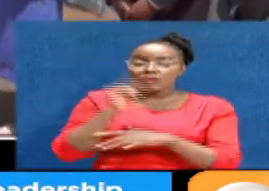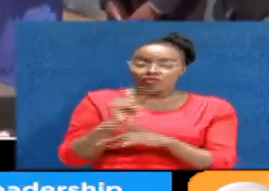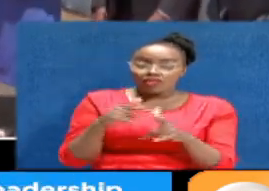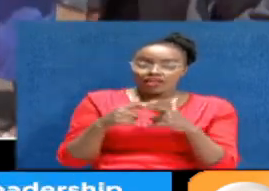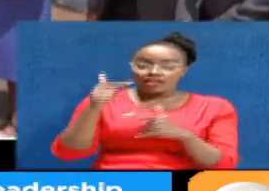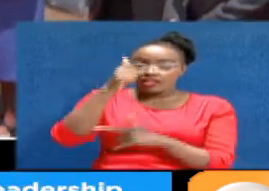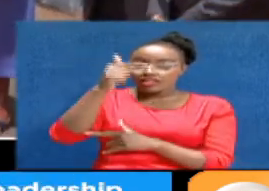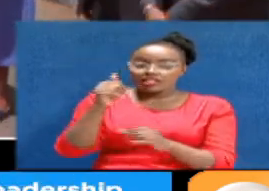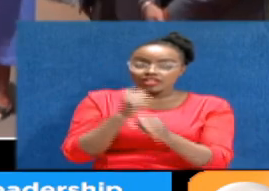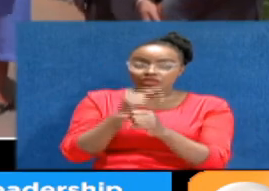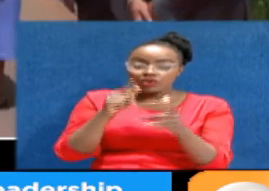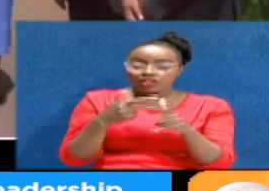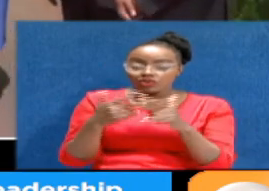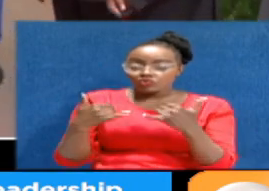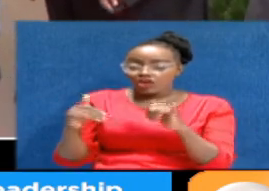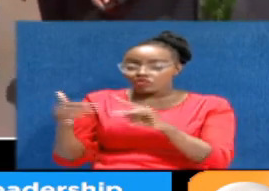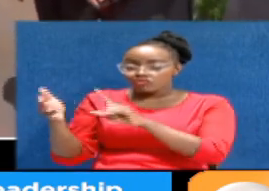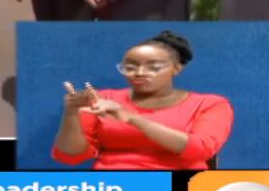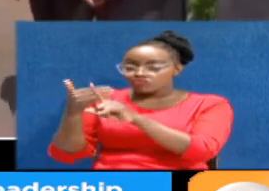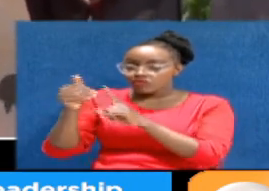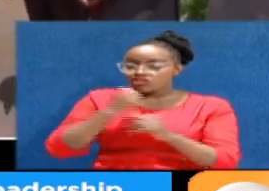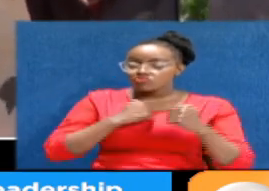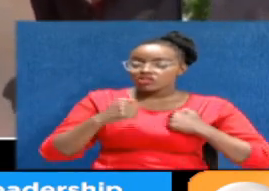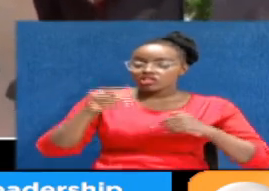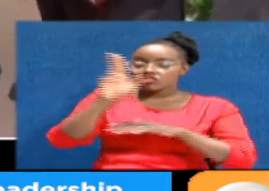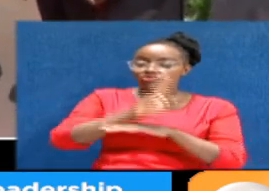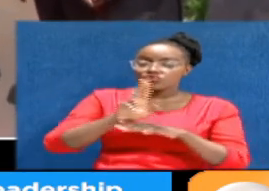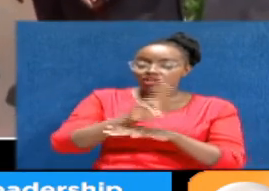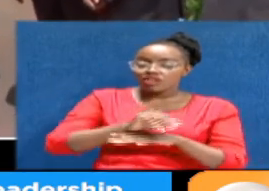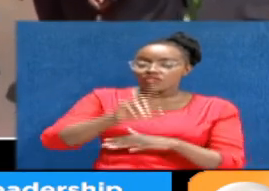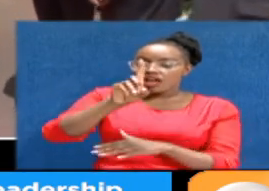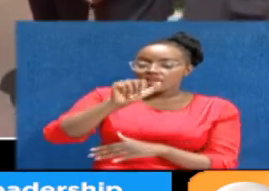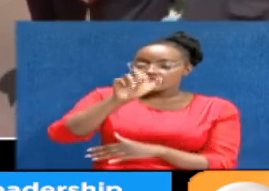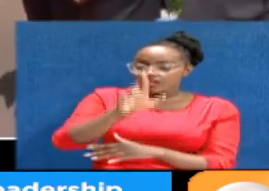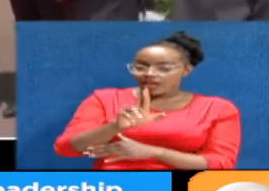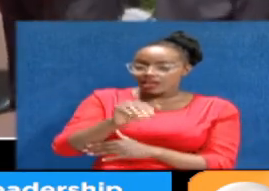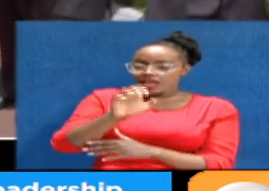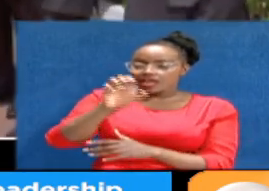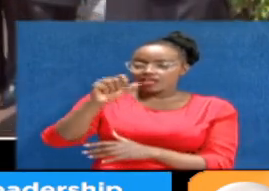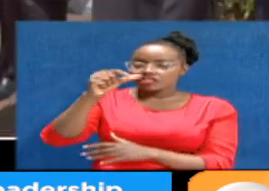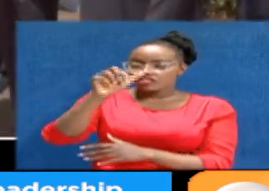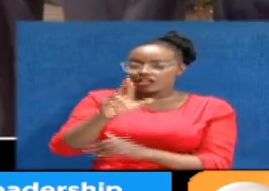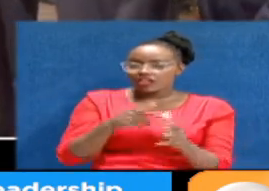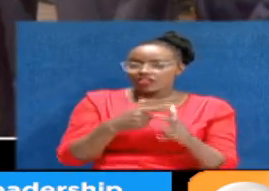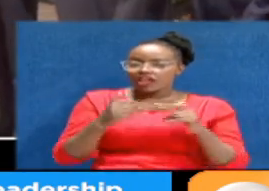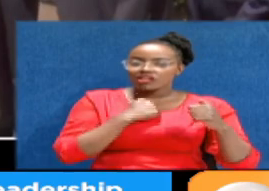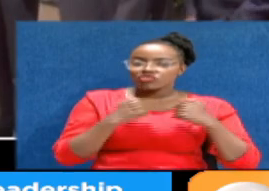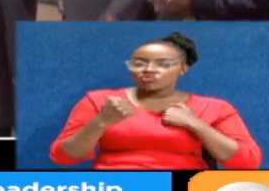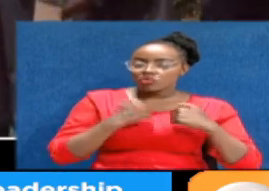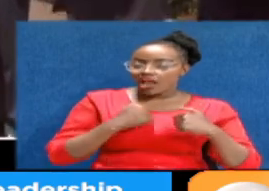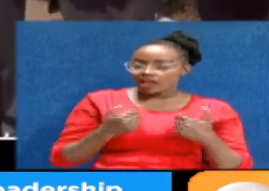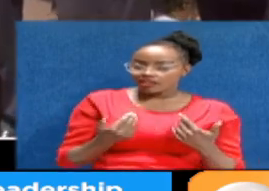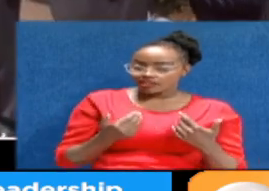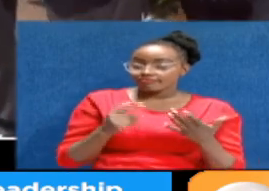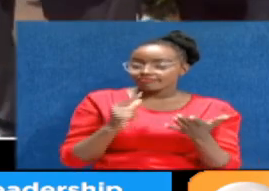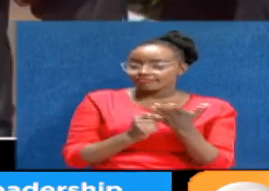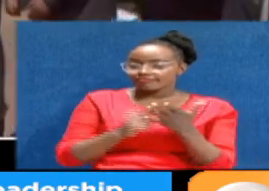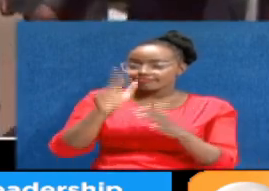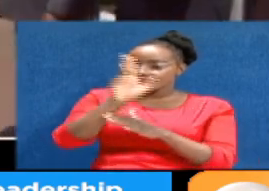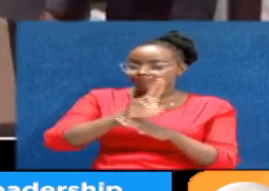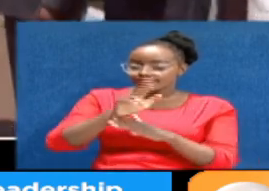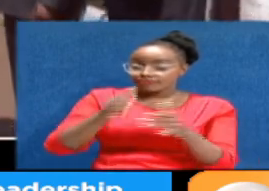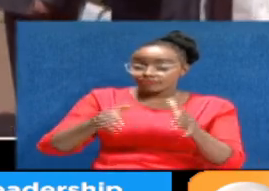did Tanzania do? They went and convinced Rwanda to use the Dar SGR, and then Uganda also decided to use